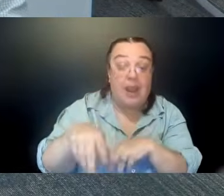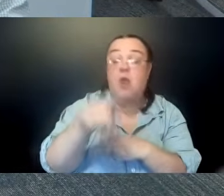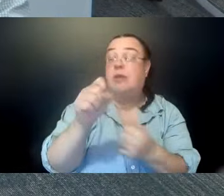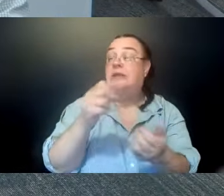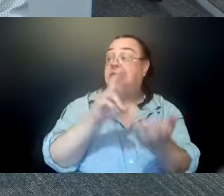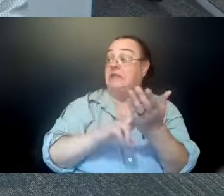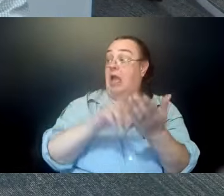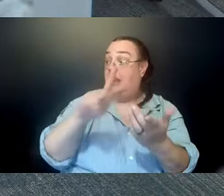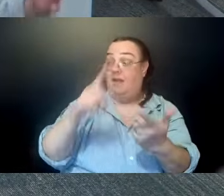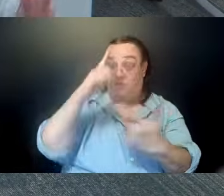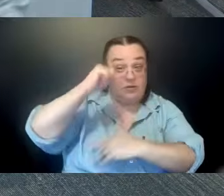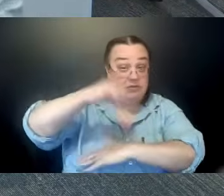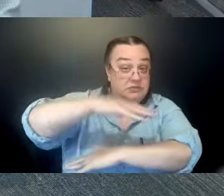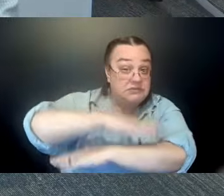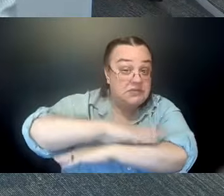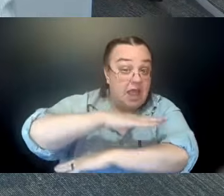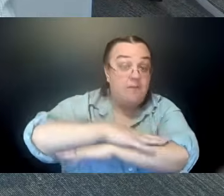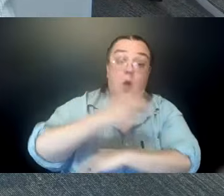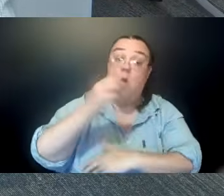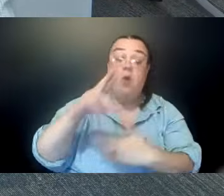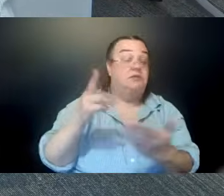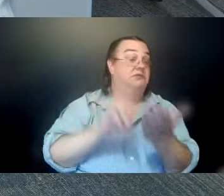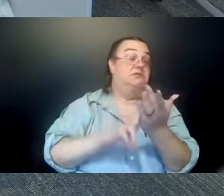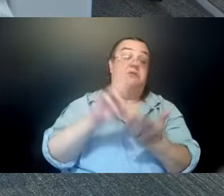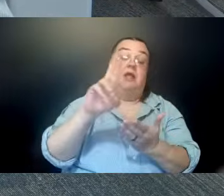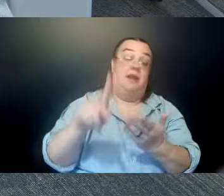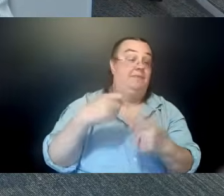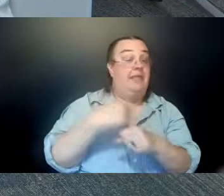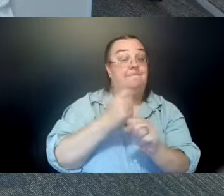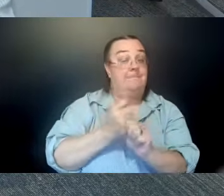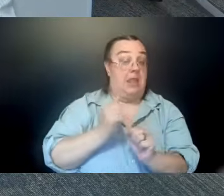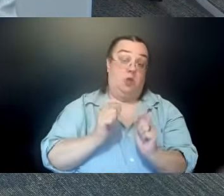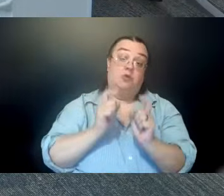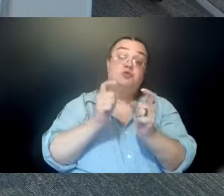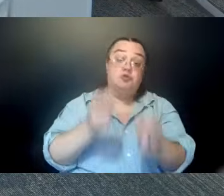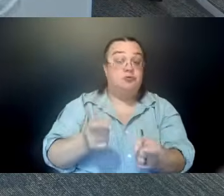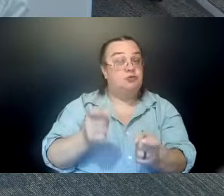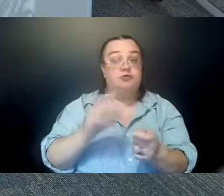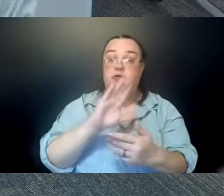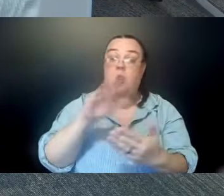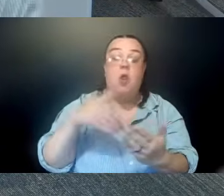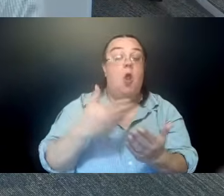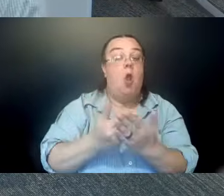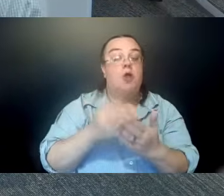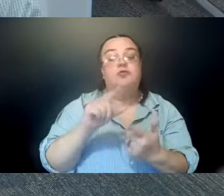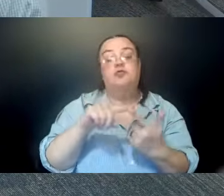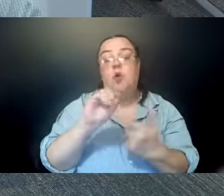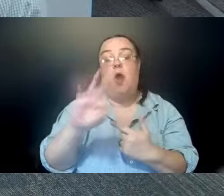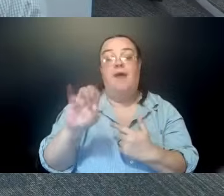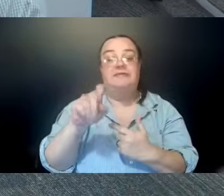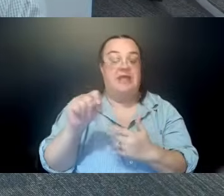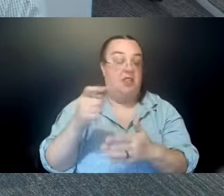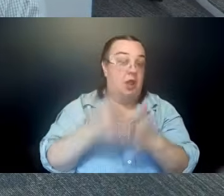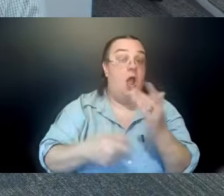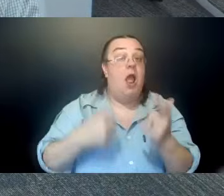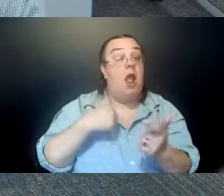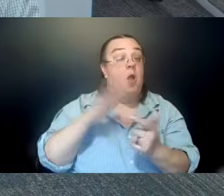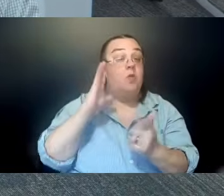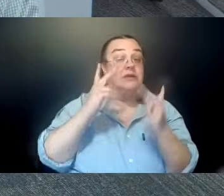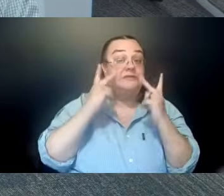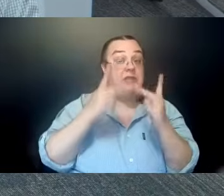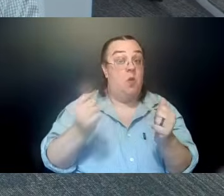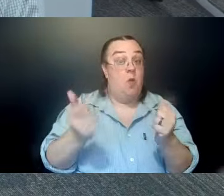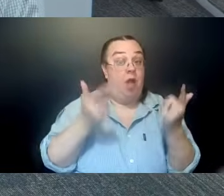table, or you can sign up to make a contribution to offset the cost. So I will see you all